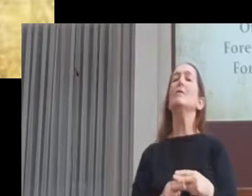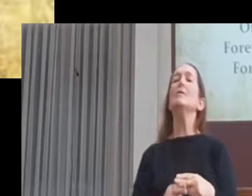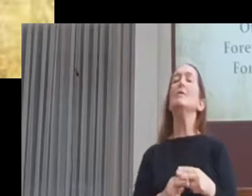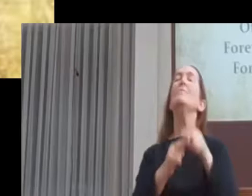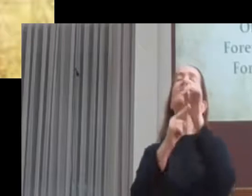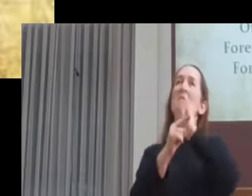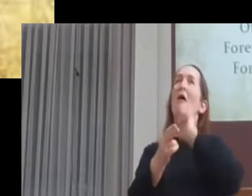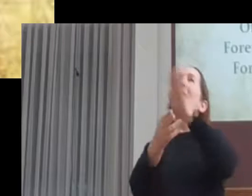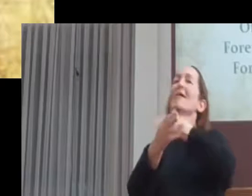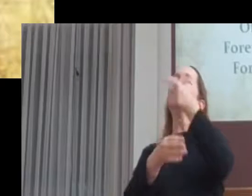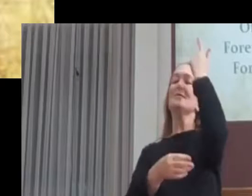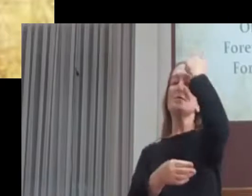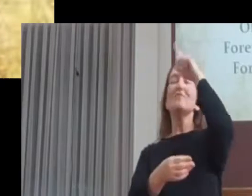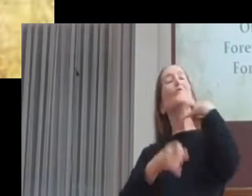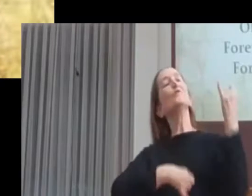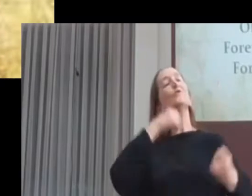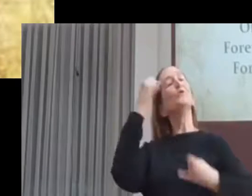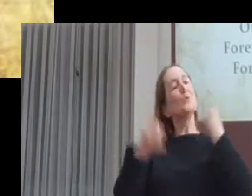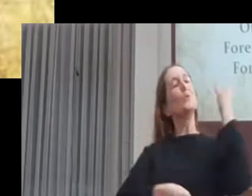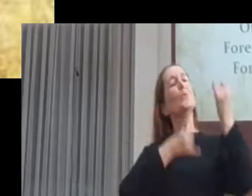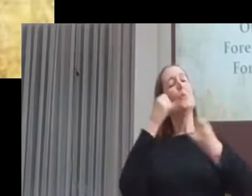your